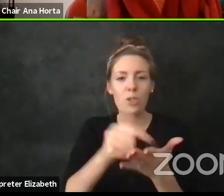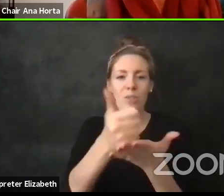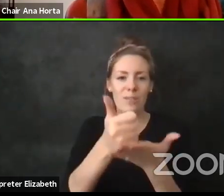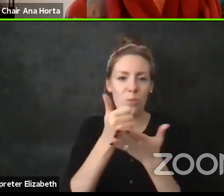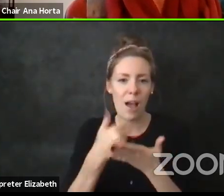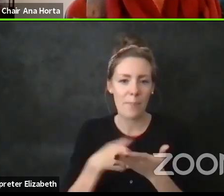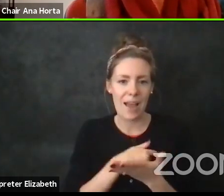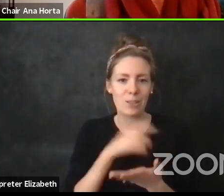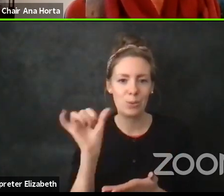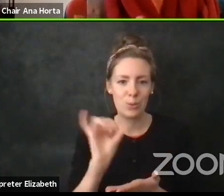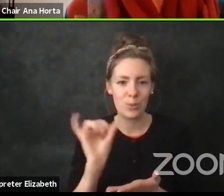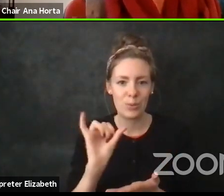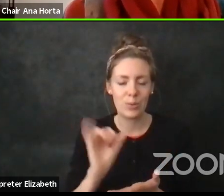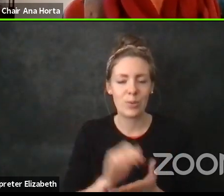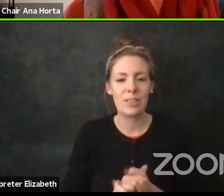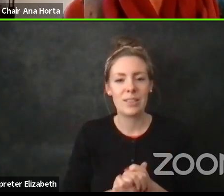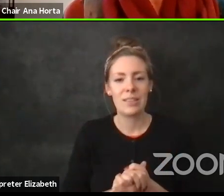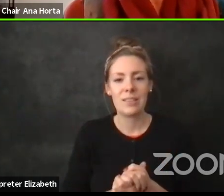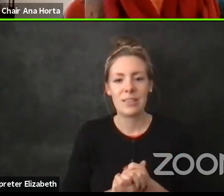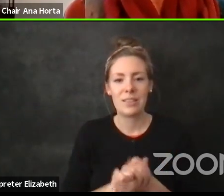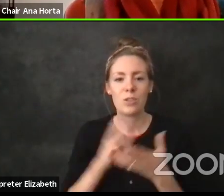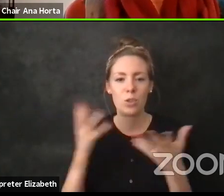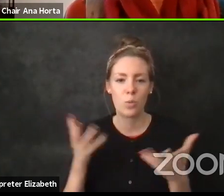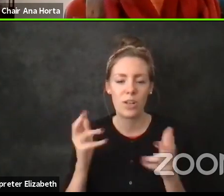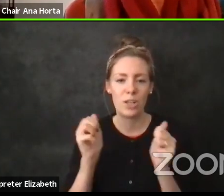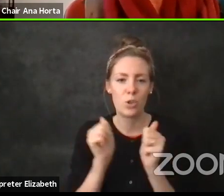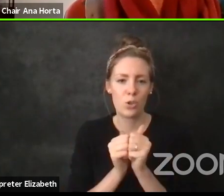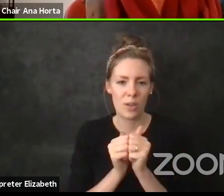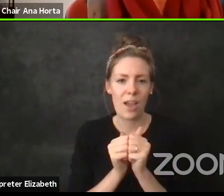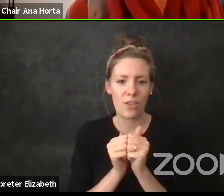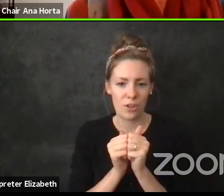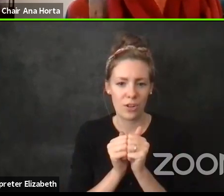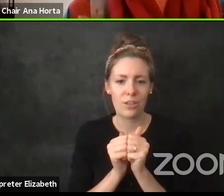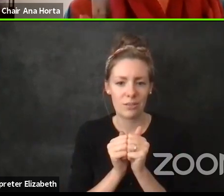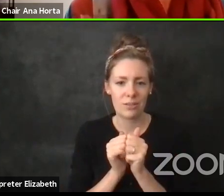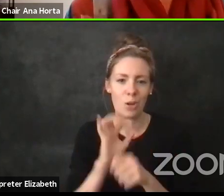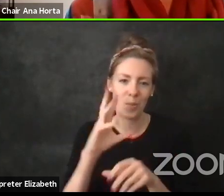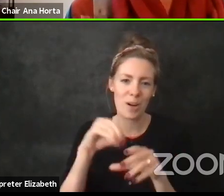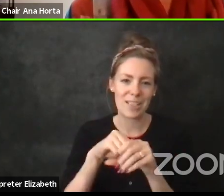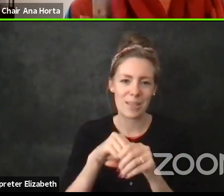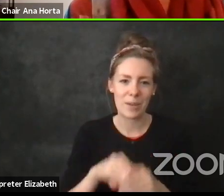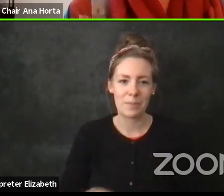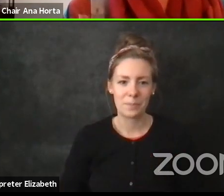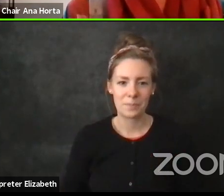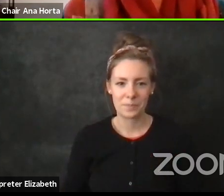well. So we're all in this together. So participate.